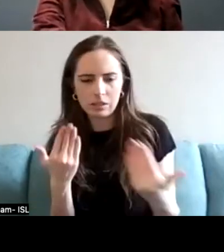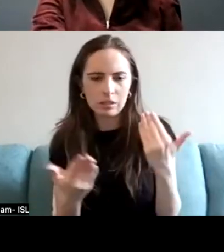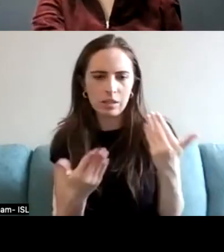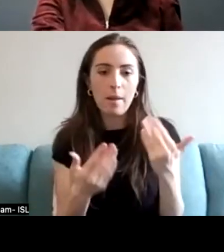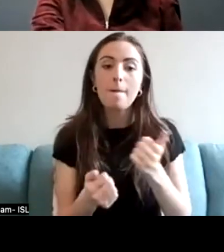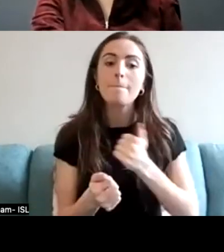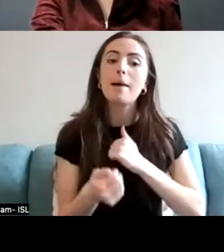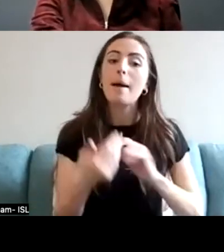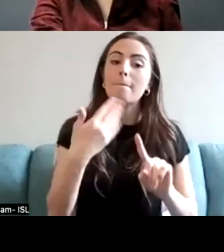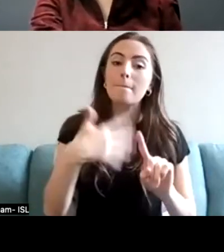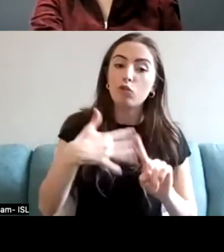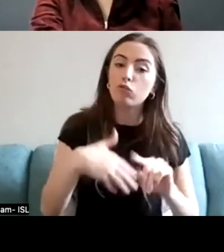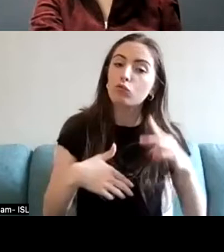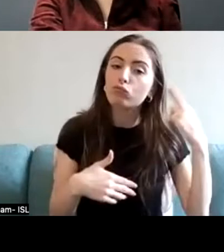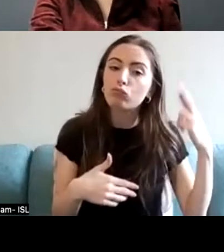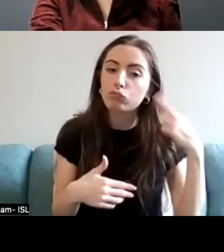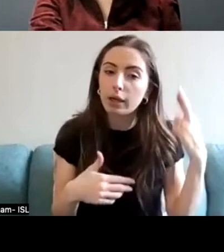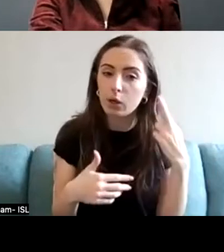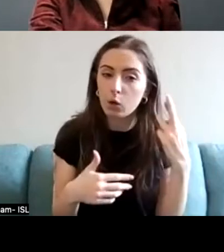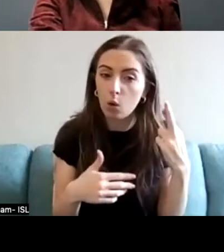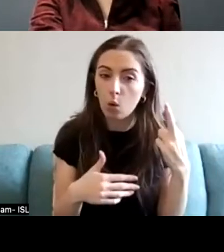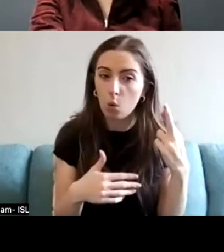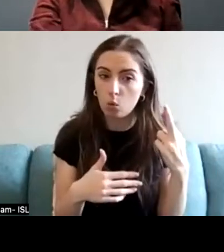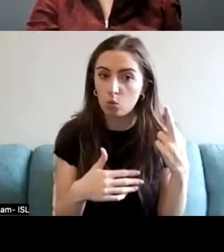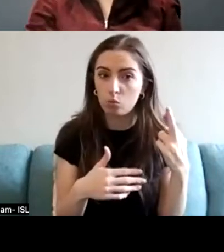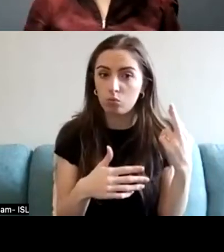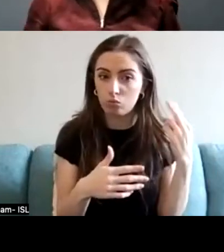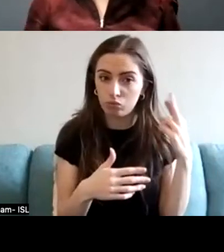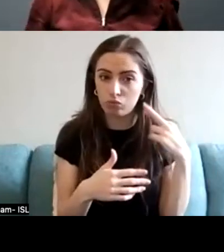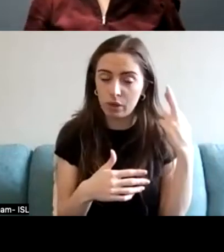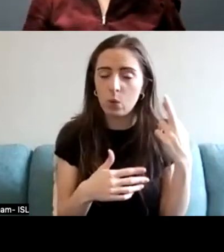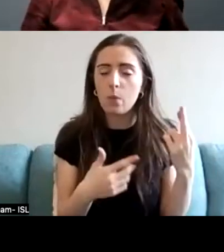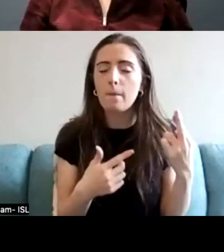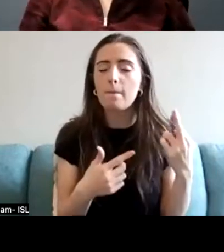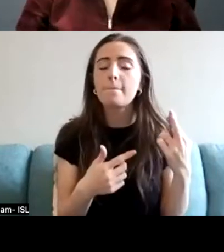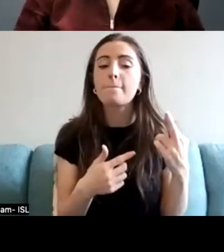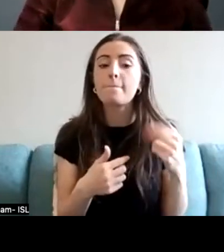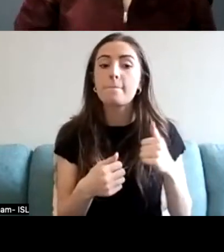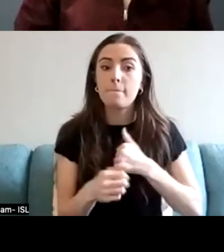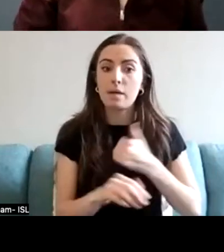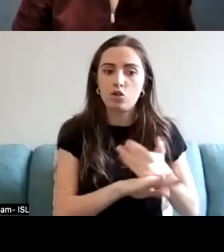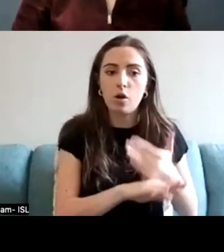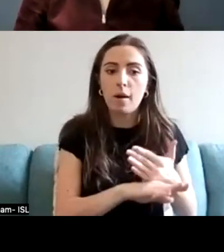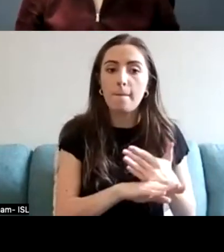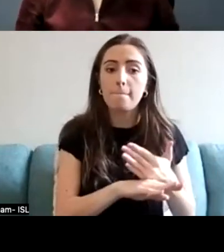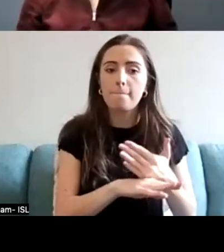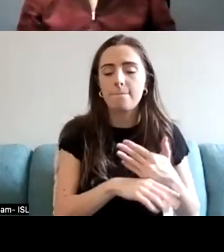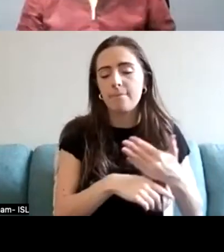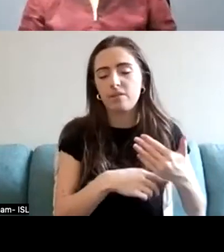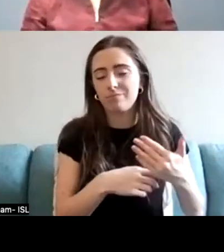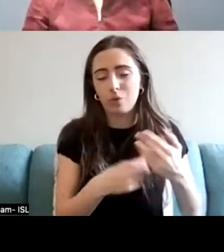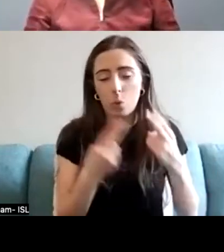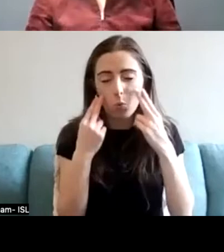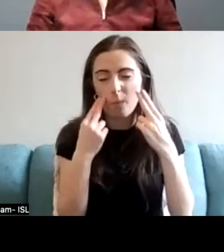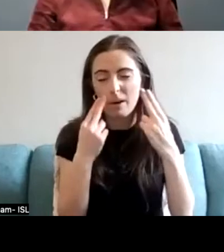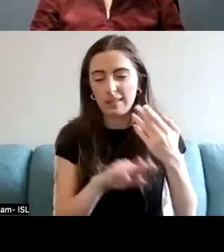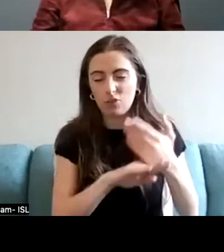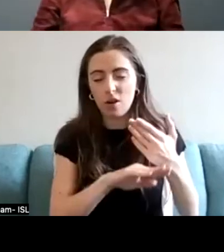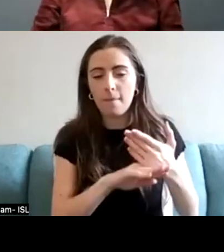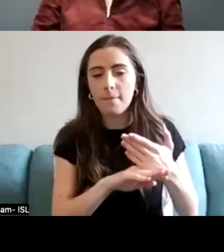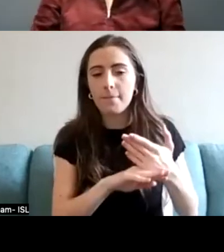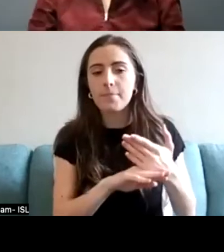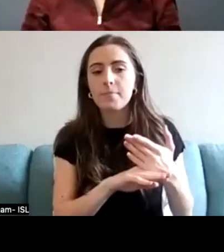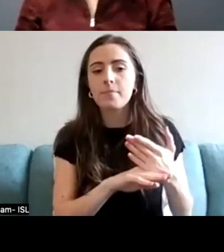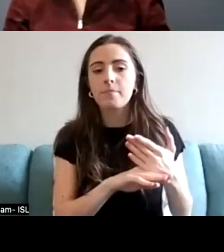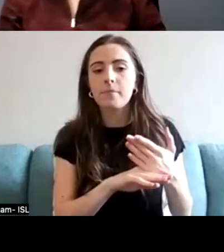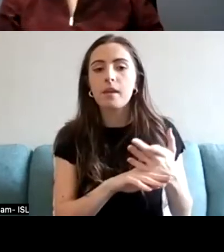radio industry. And as part of jobs that I would have done, something that I would have been doing on a regular basis is